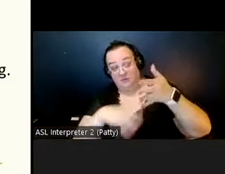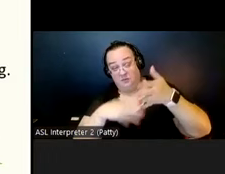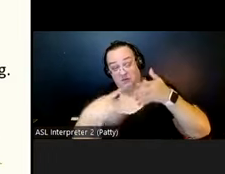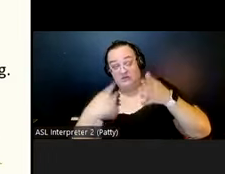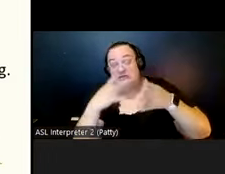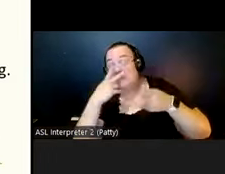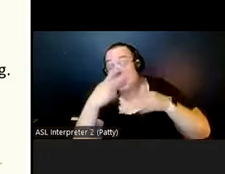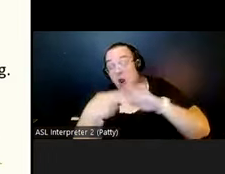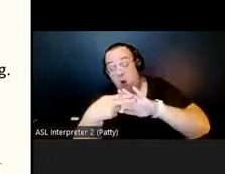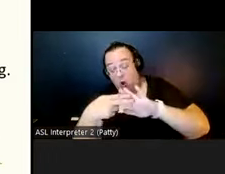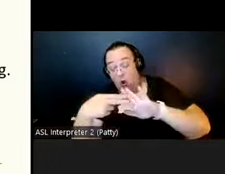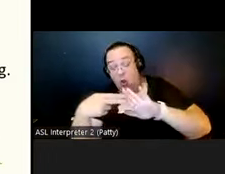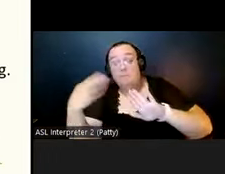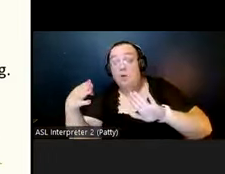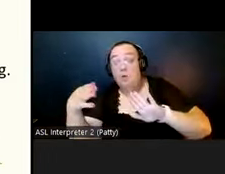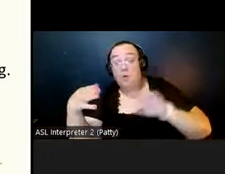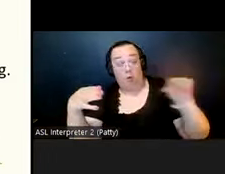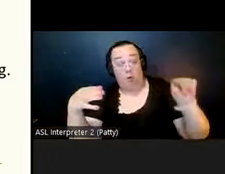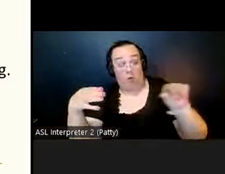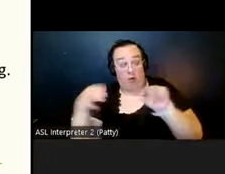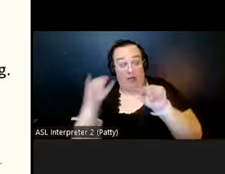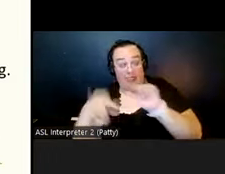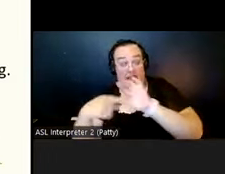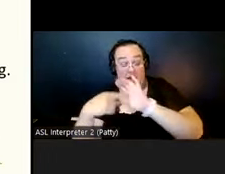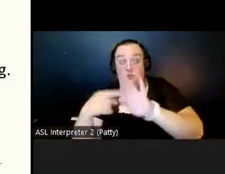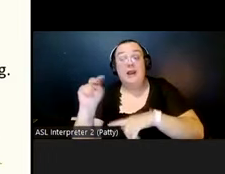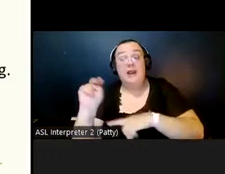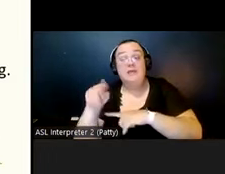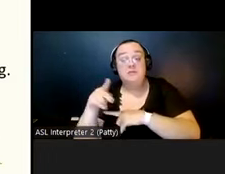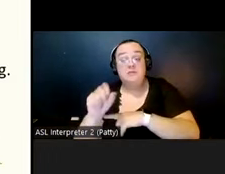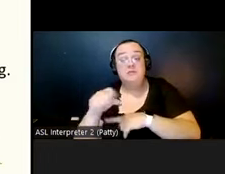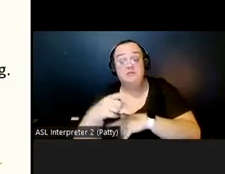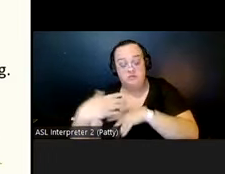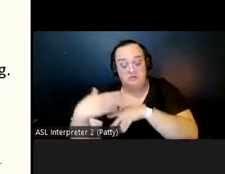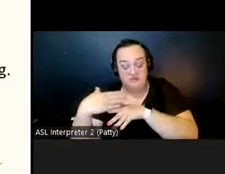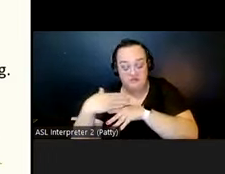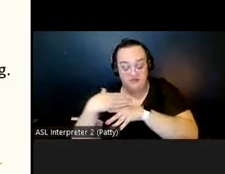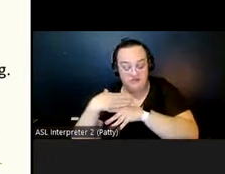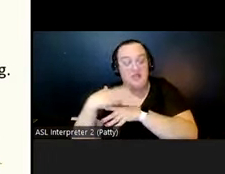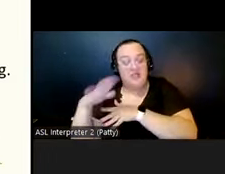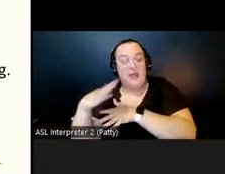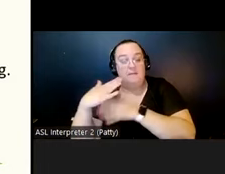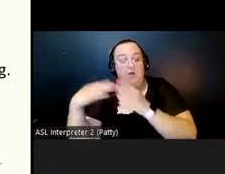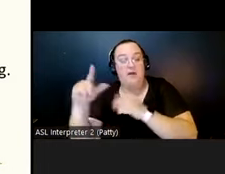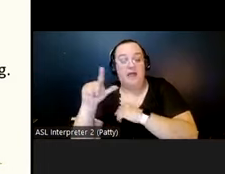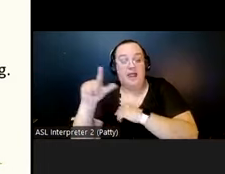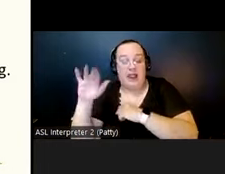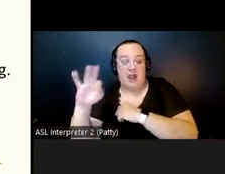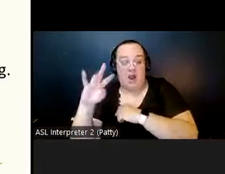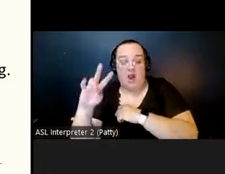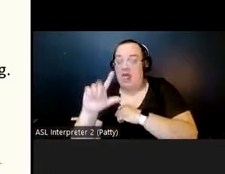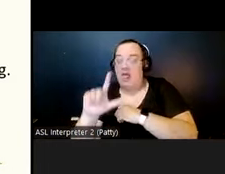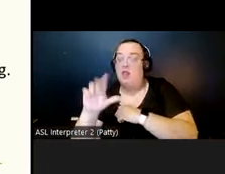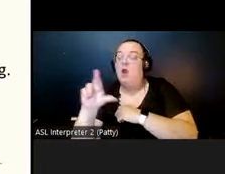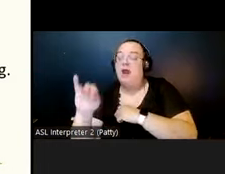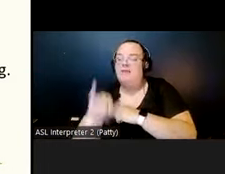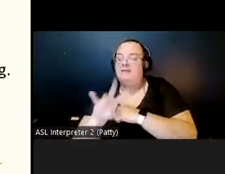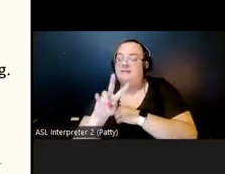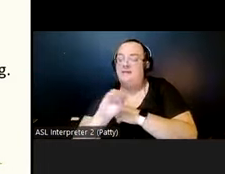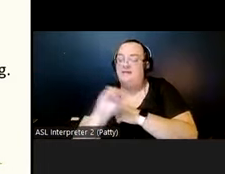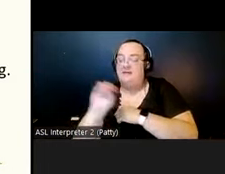in blue. That shows that the National Park Service's share of the LRF is 70%, which equates